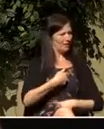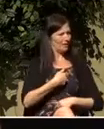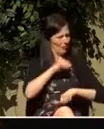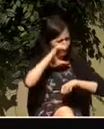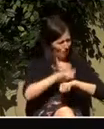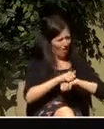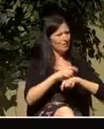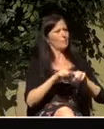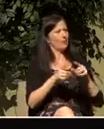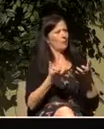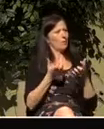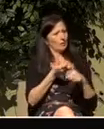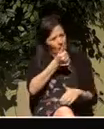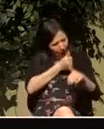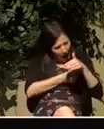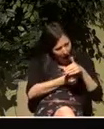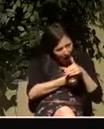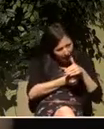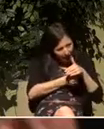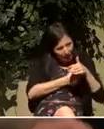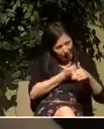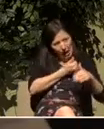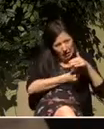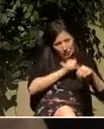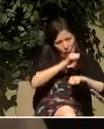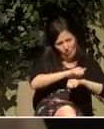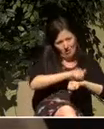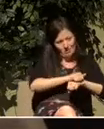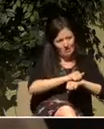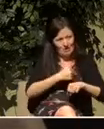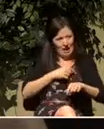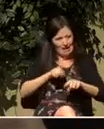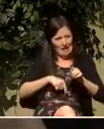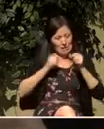couldn't even stay awake, let alone anything else.